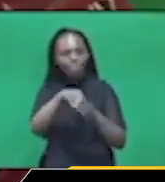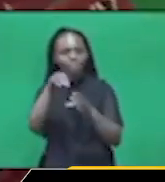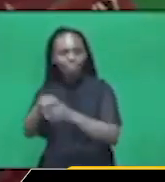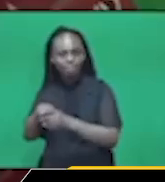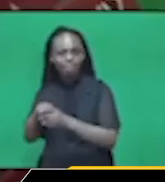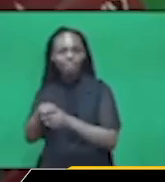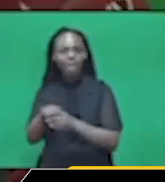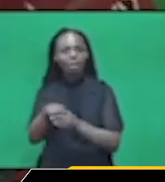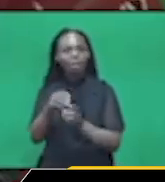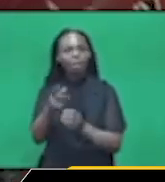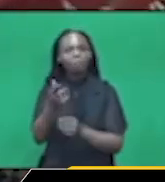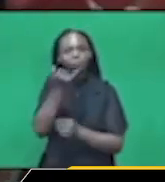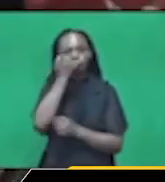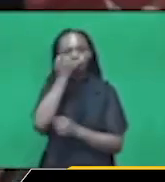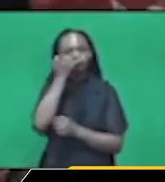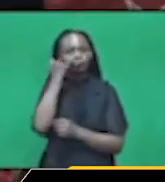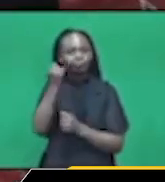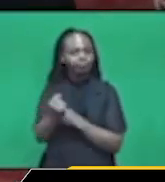realities.